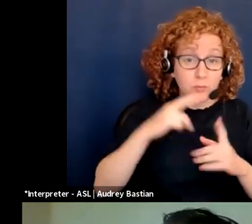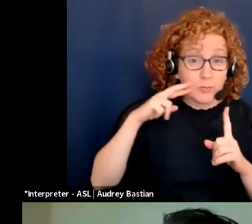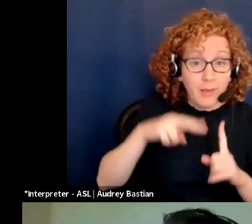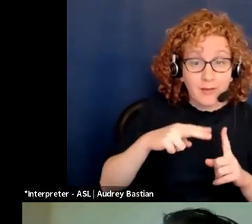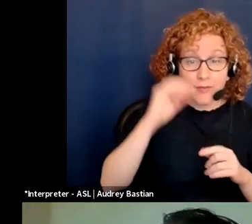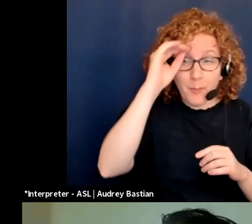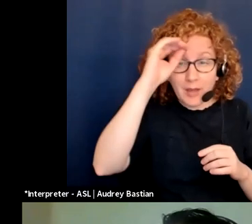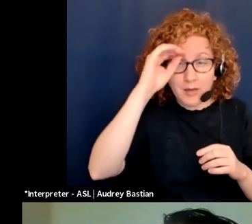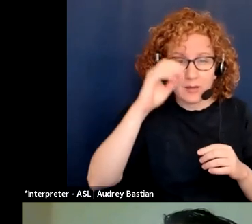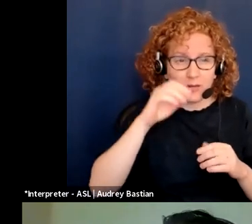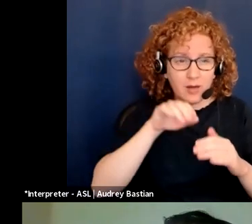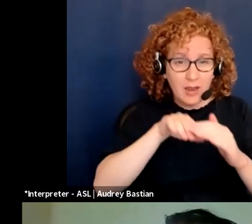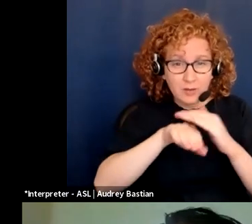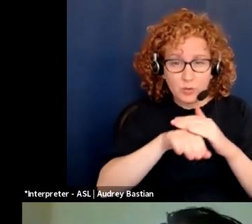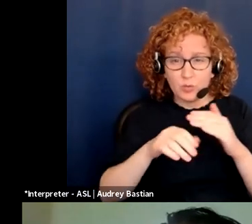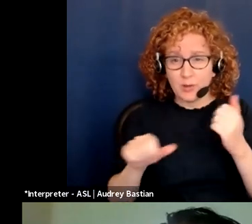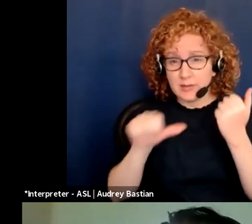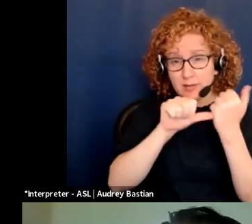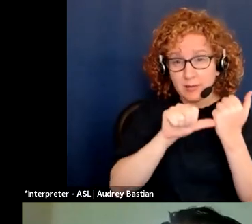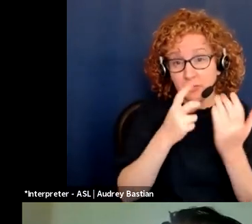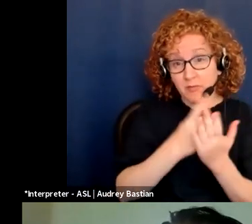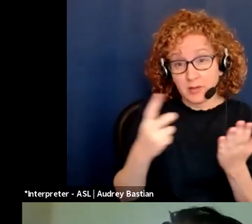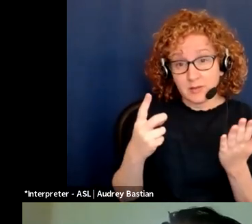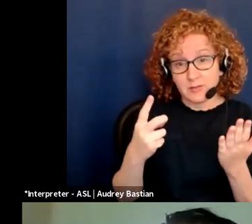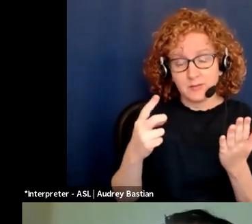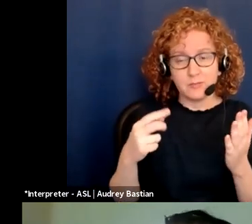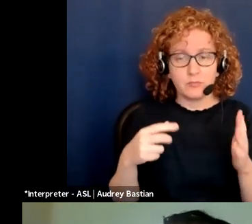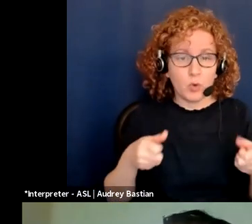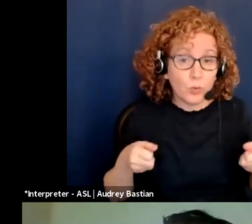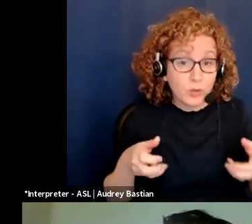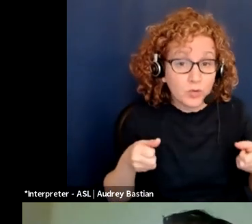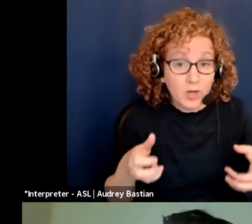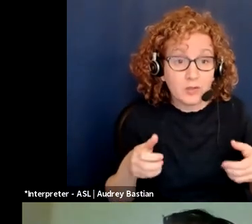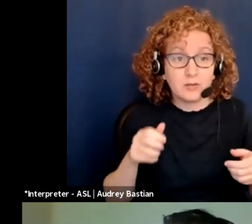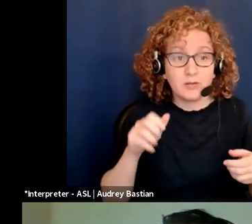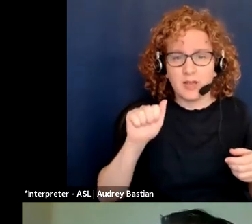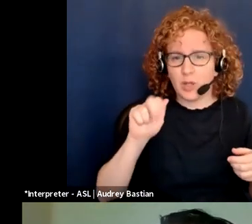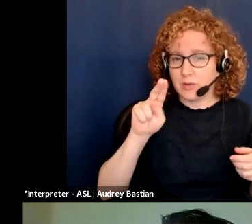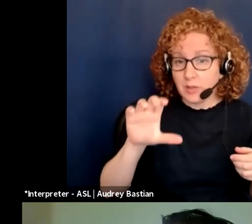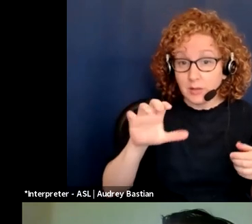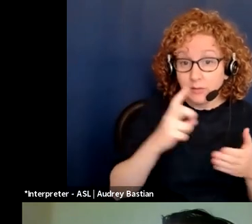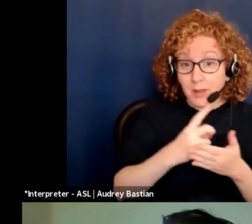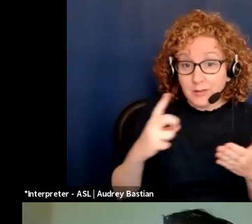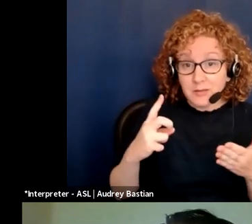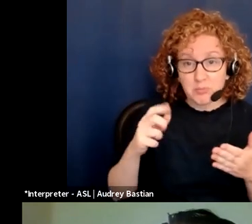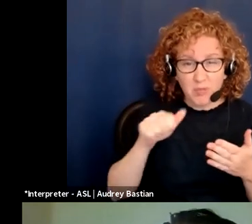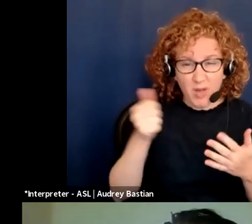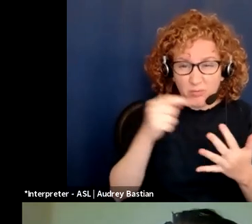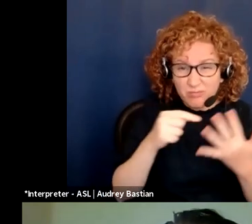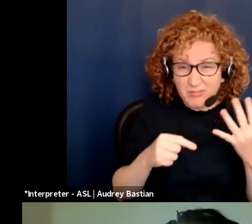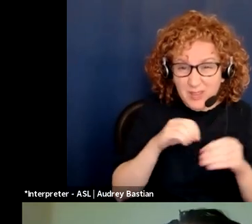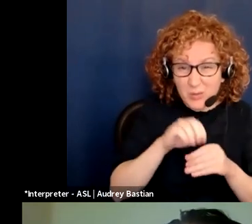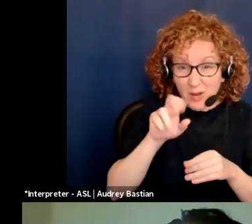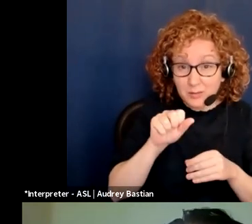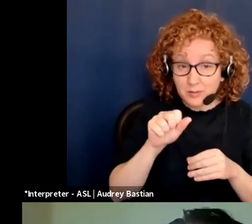on access to assistive devices, for example, wheelchairs, AC devices, or other such things within the United